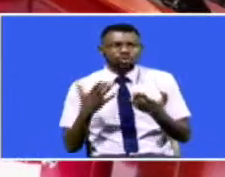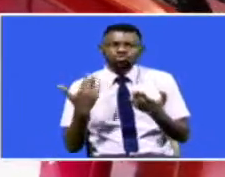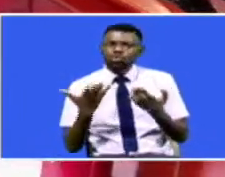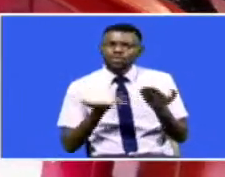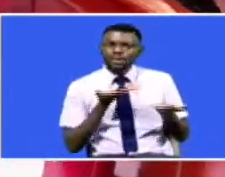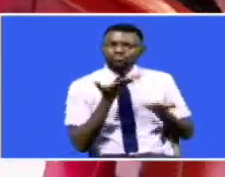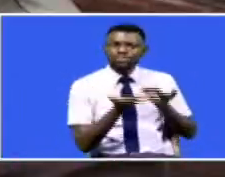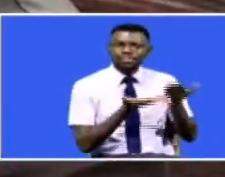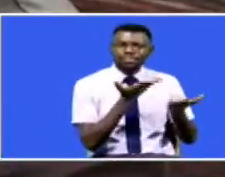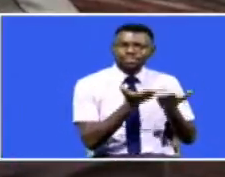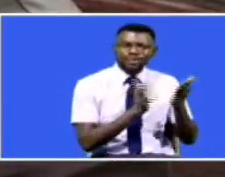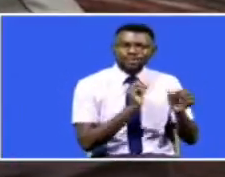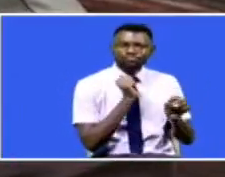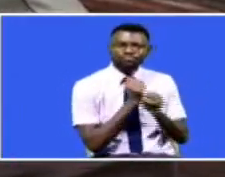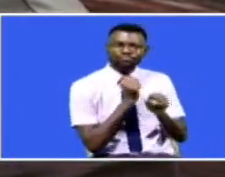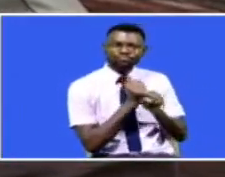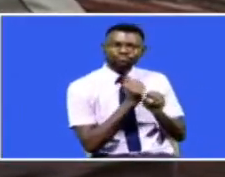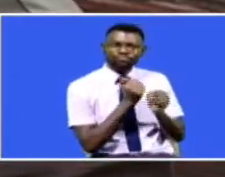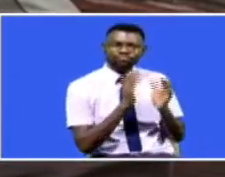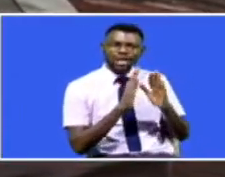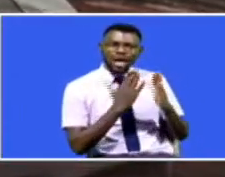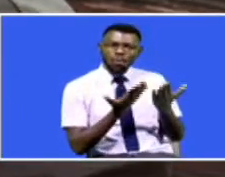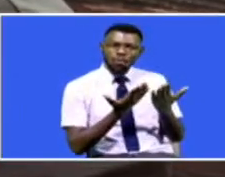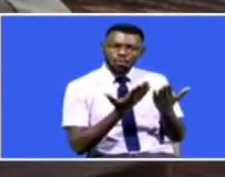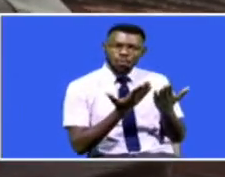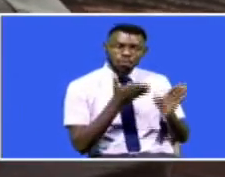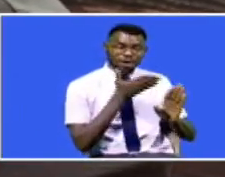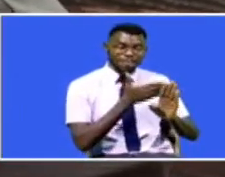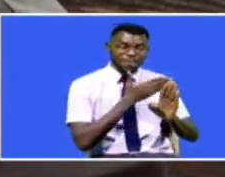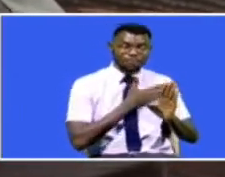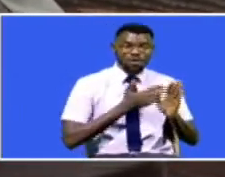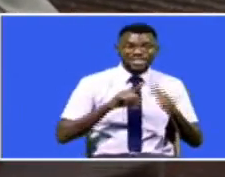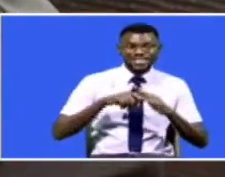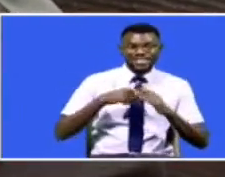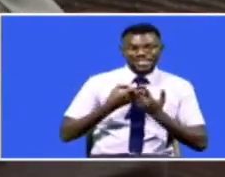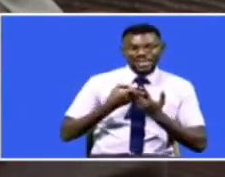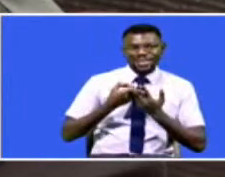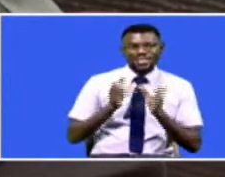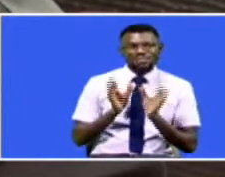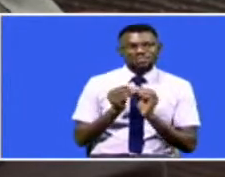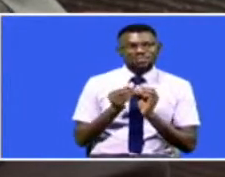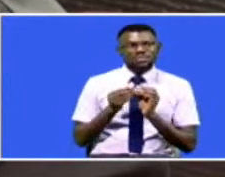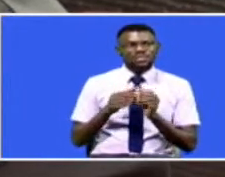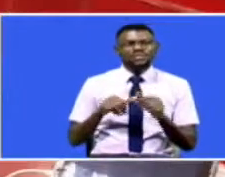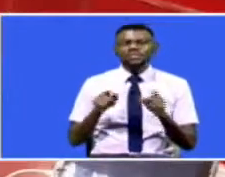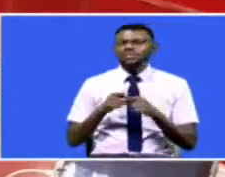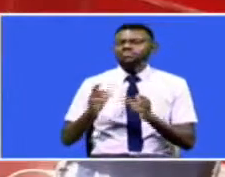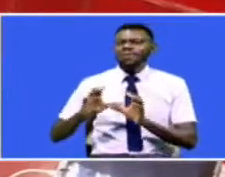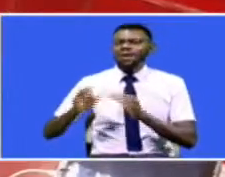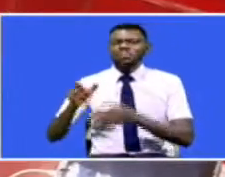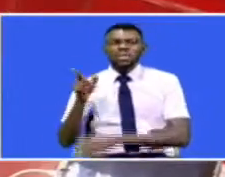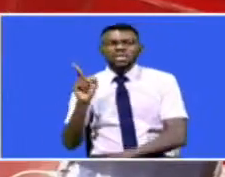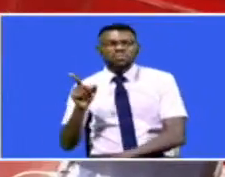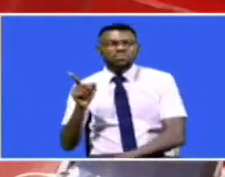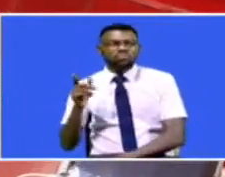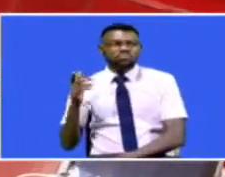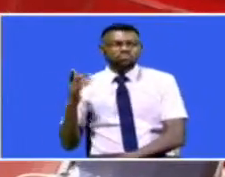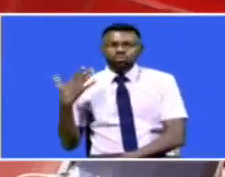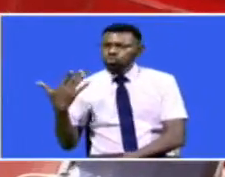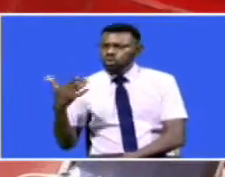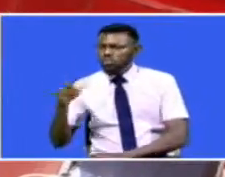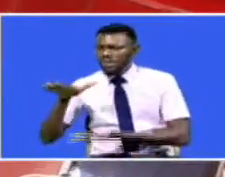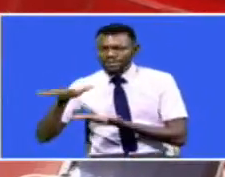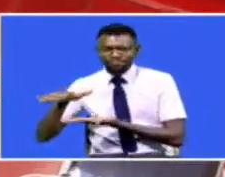work. However, before the session could fully kick off, it hit a snag after Rabai Power failed to present